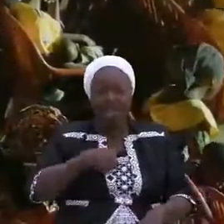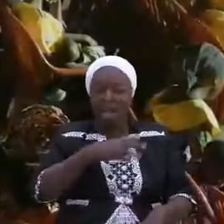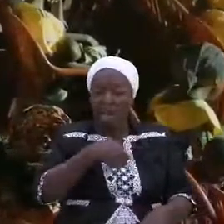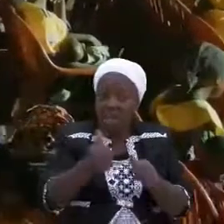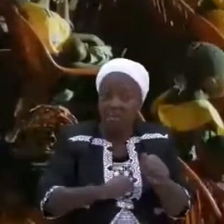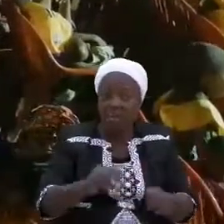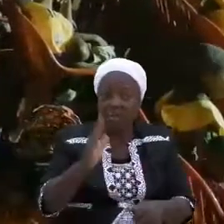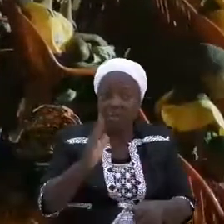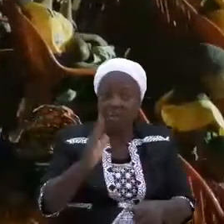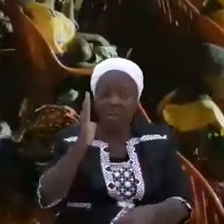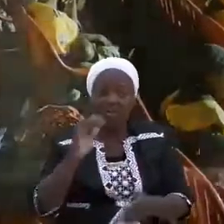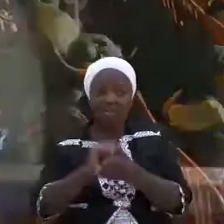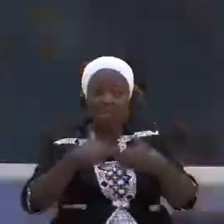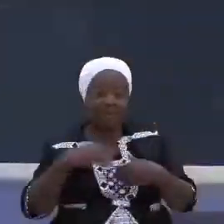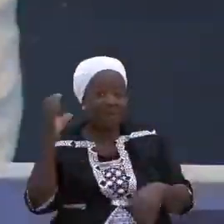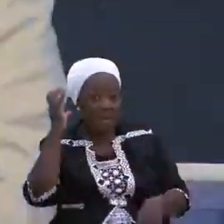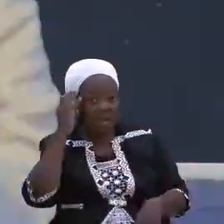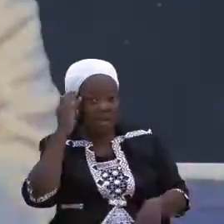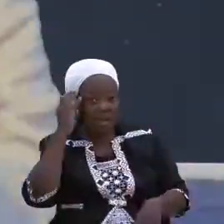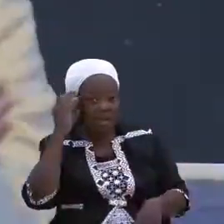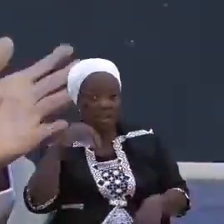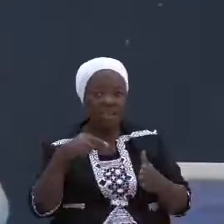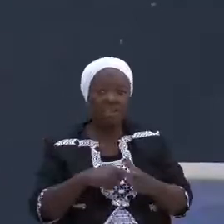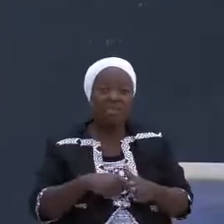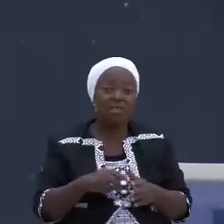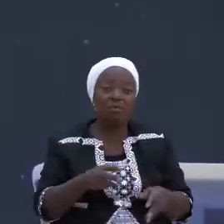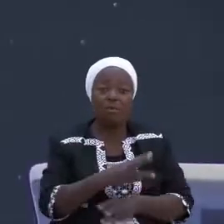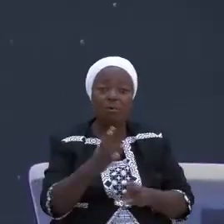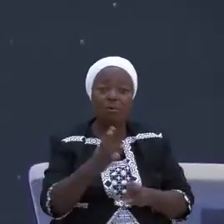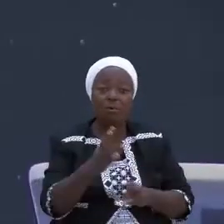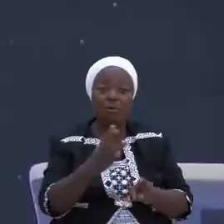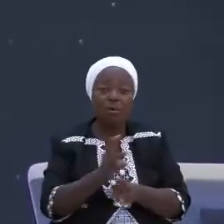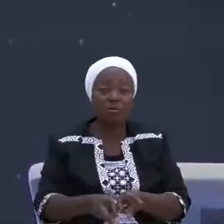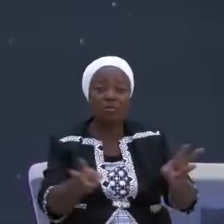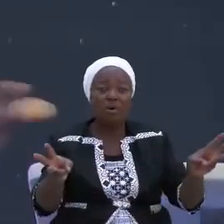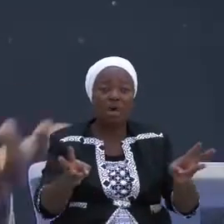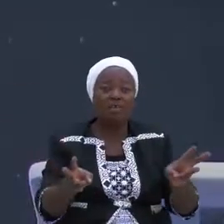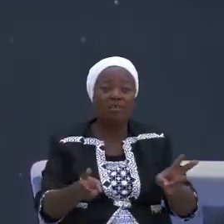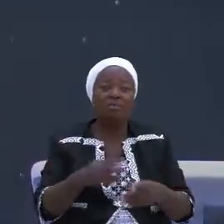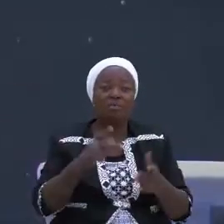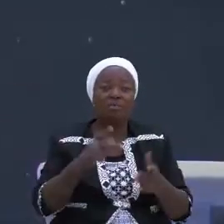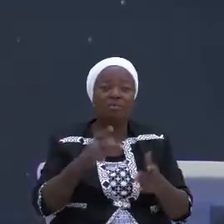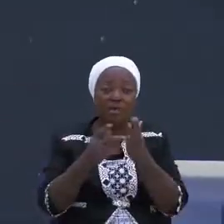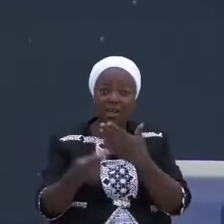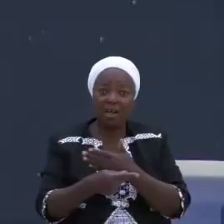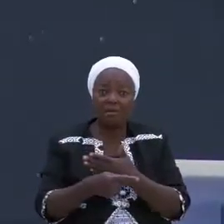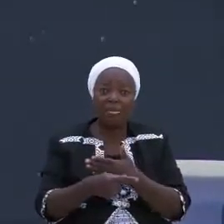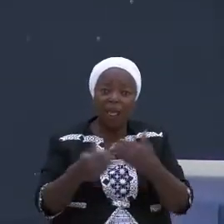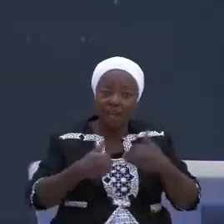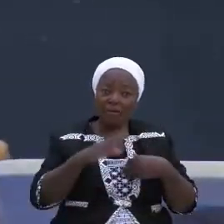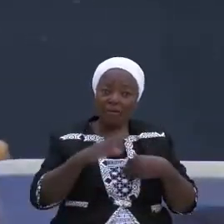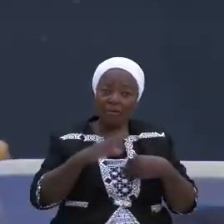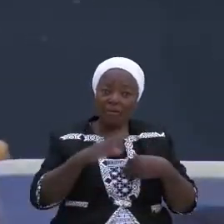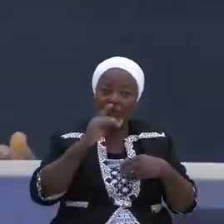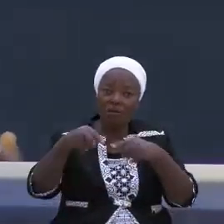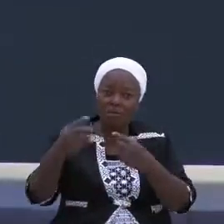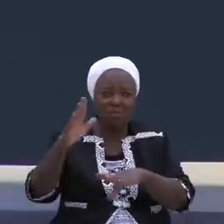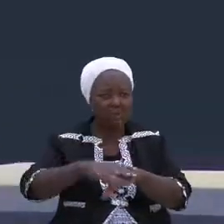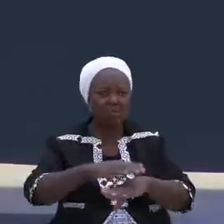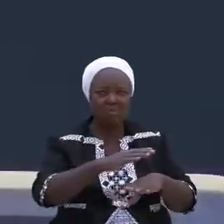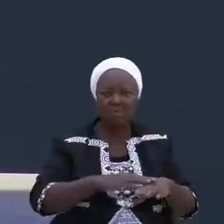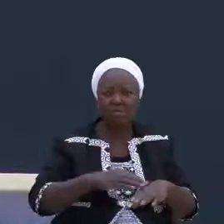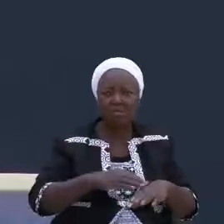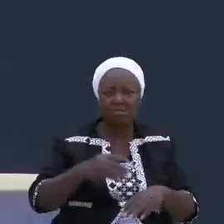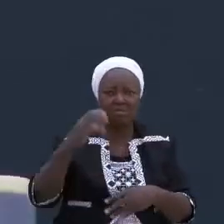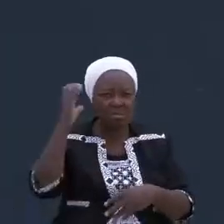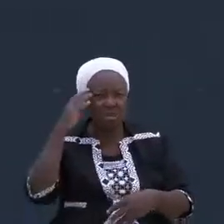heard as this global crusade has been going on was saying